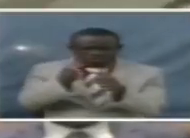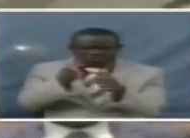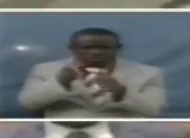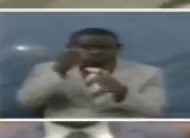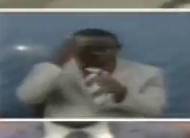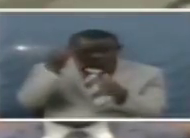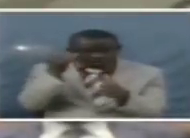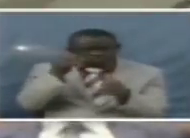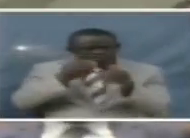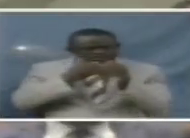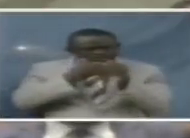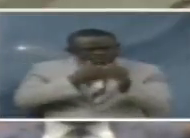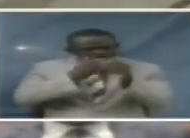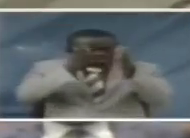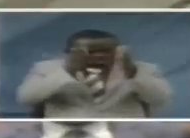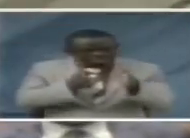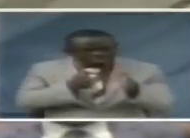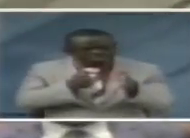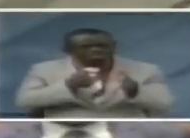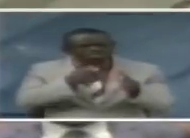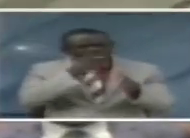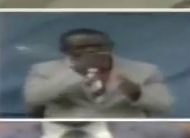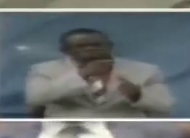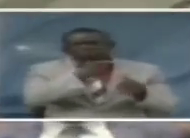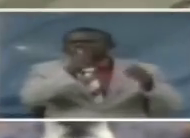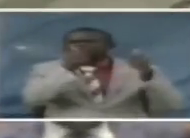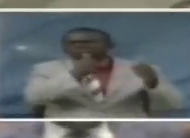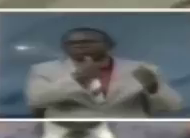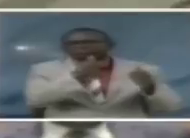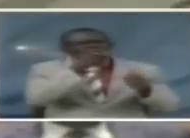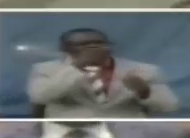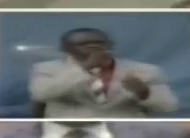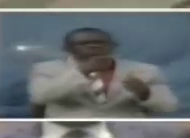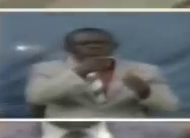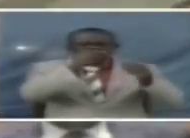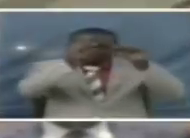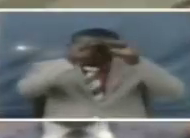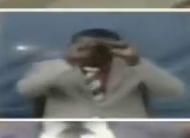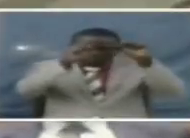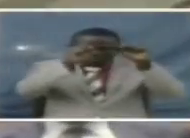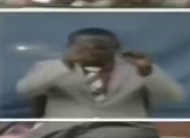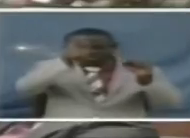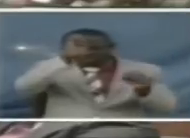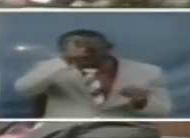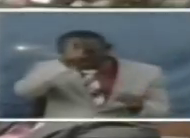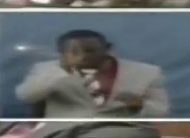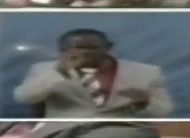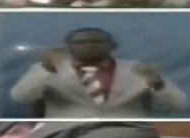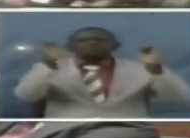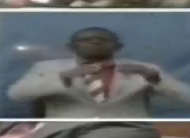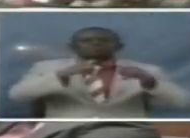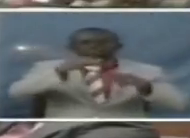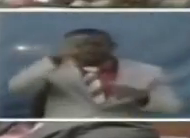is bright and secure under the able leadership of